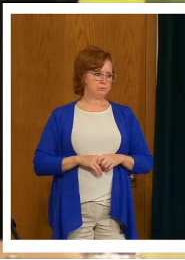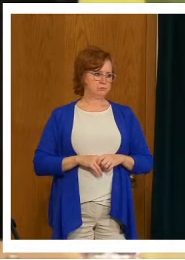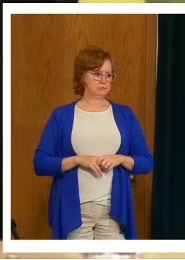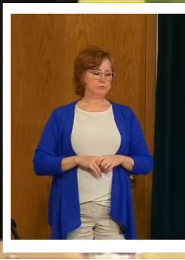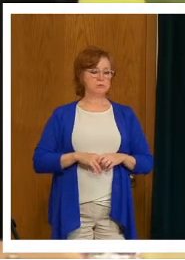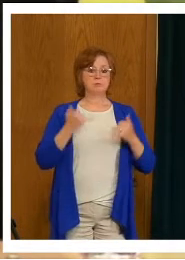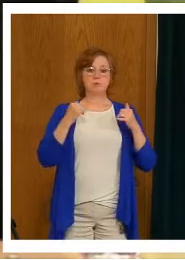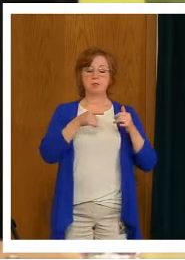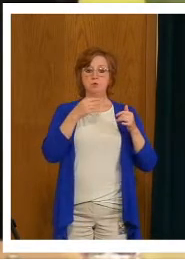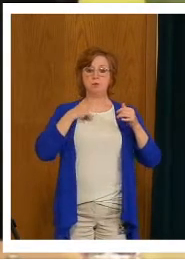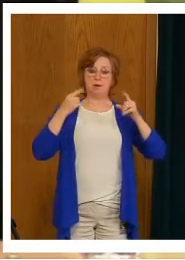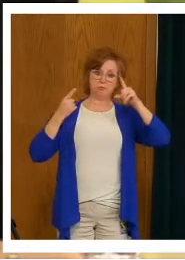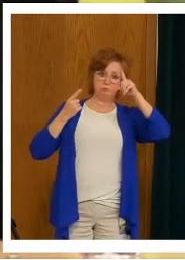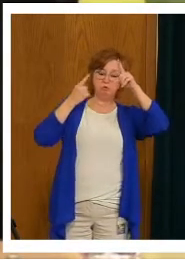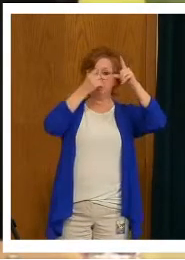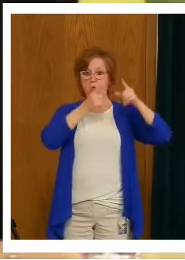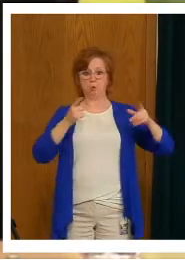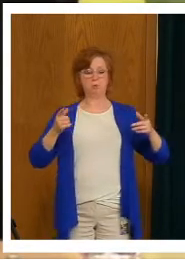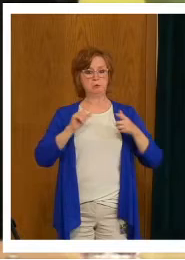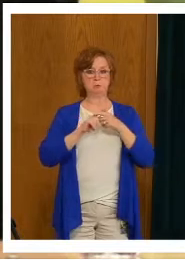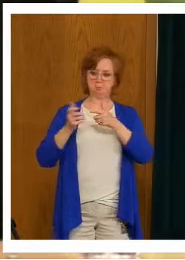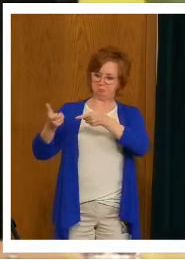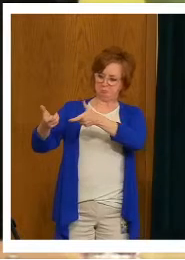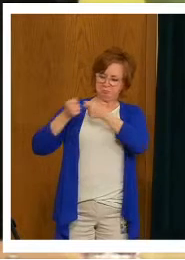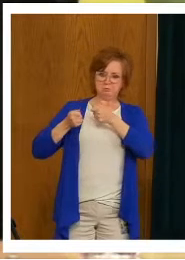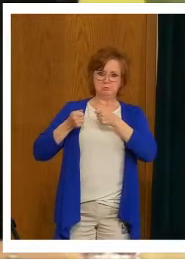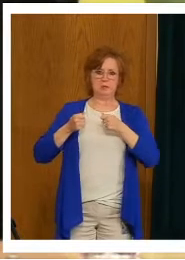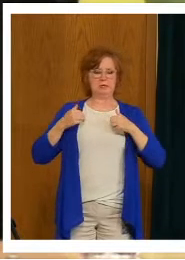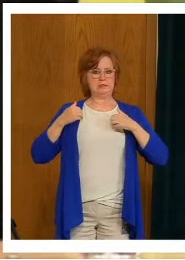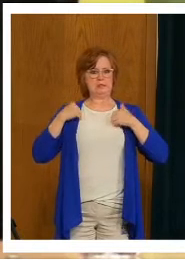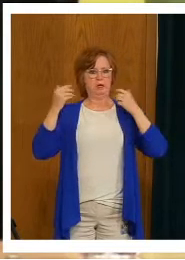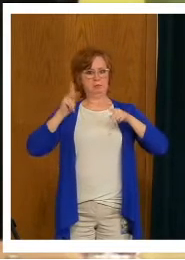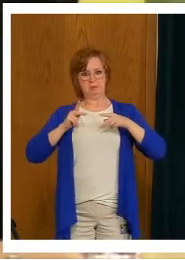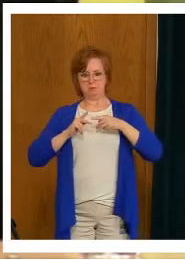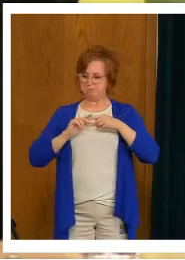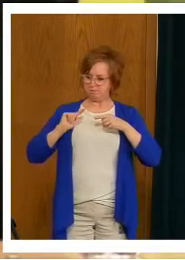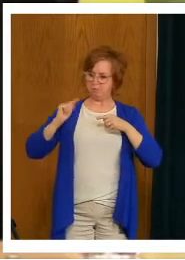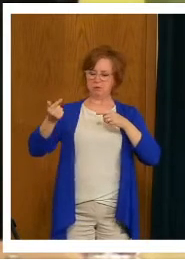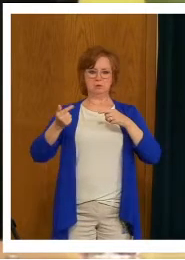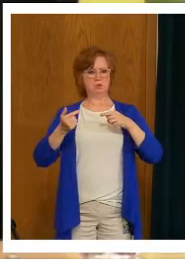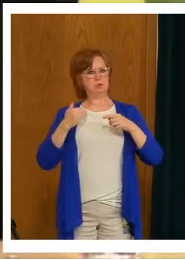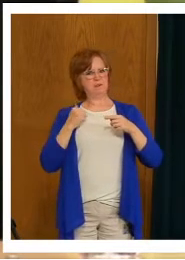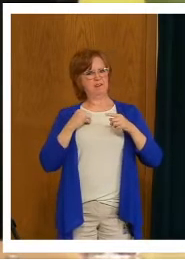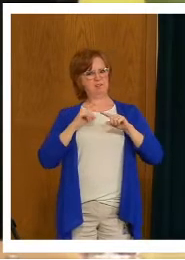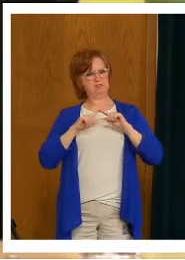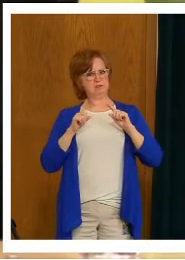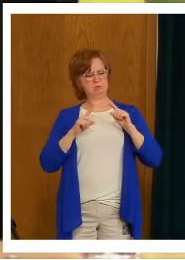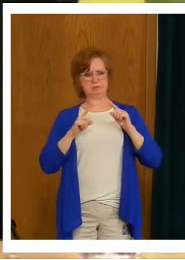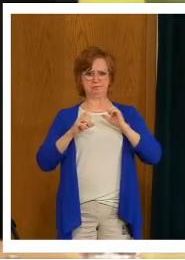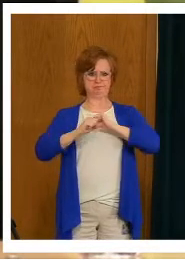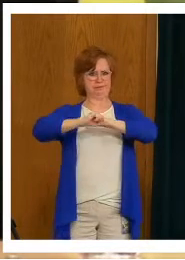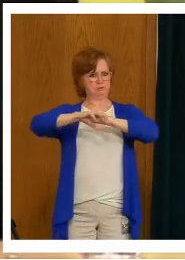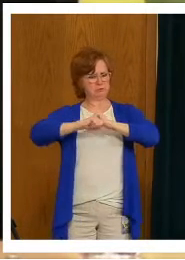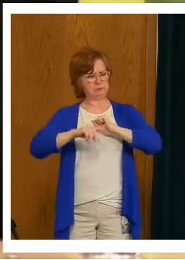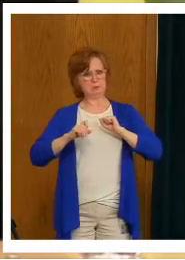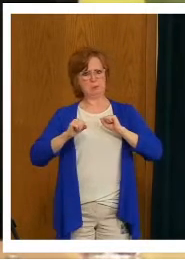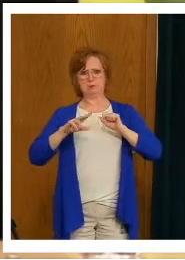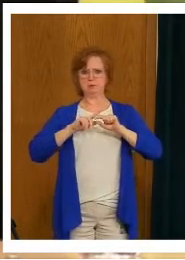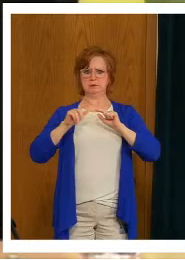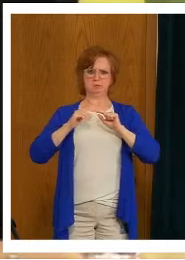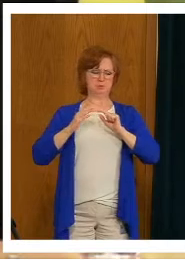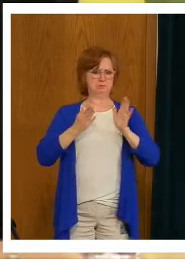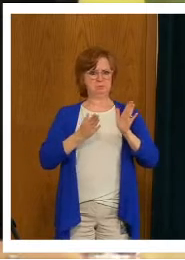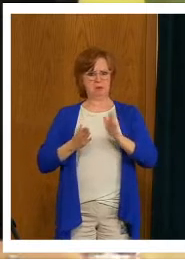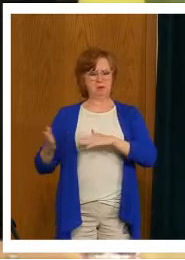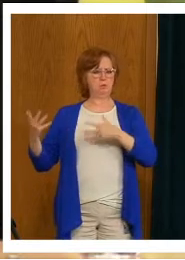people, now that you're moving into the 20 age bracket, to come forward and vaccinate? There was considerable controversy early on